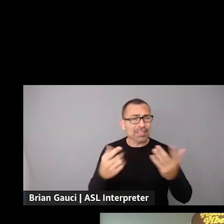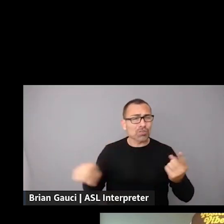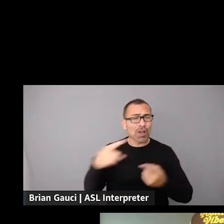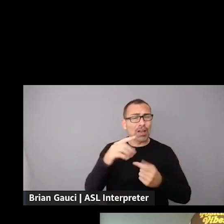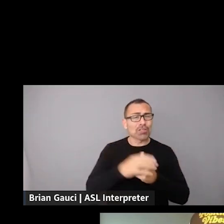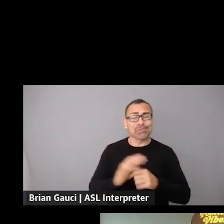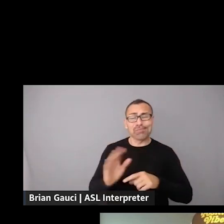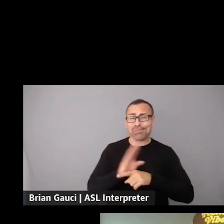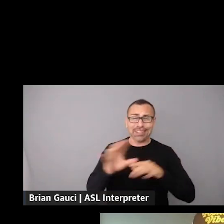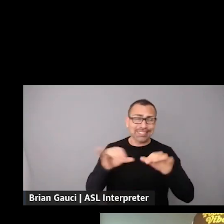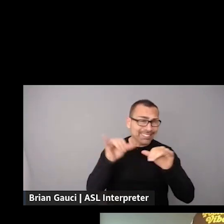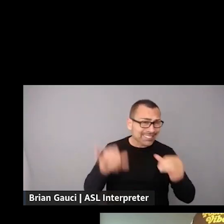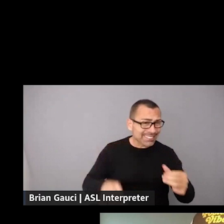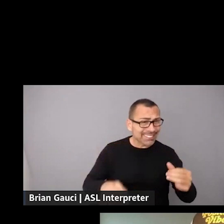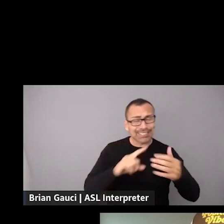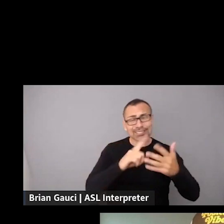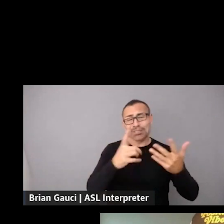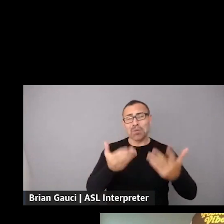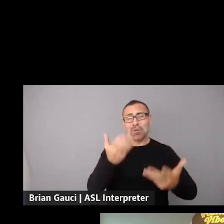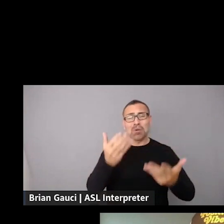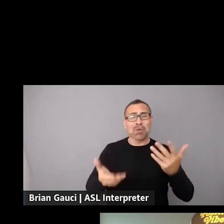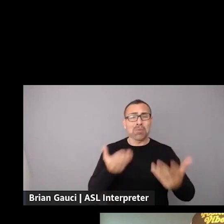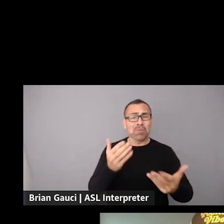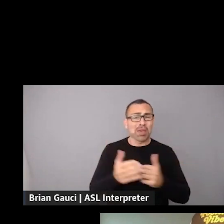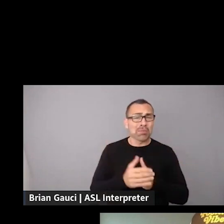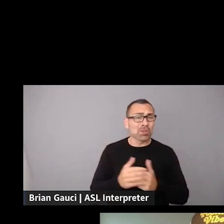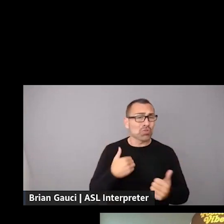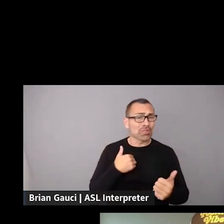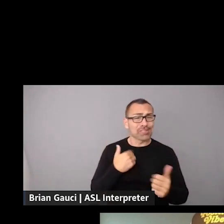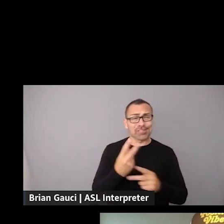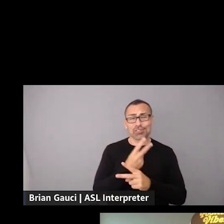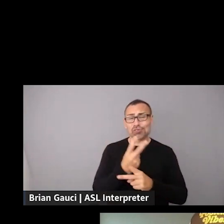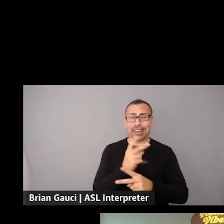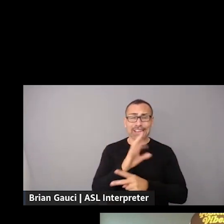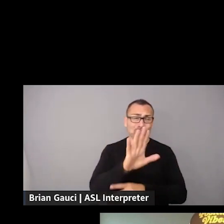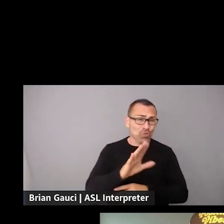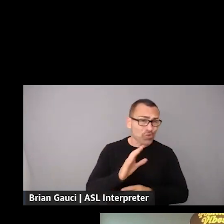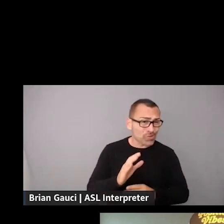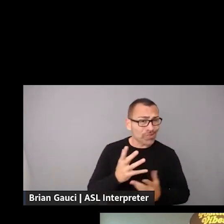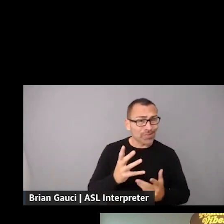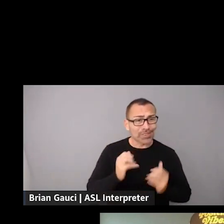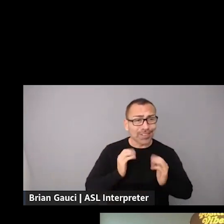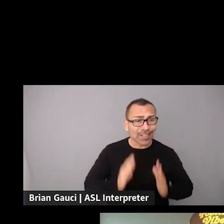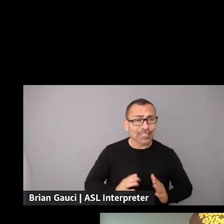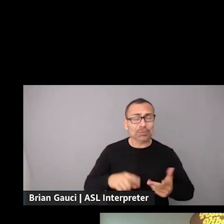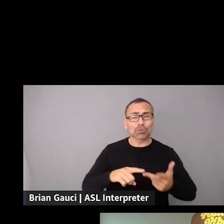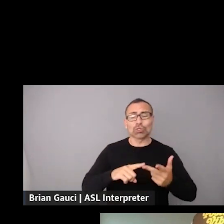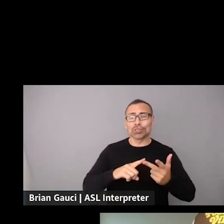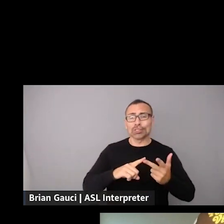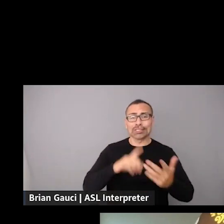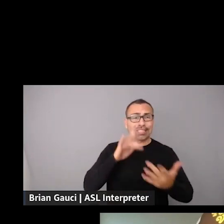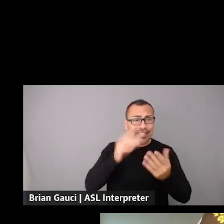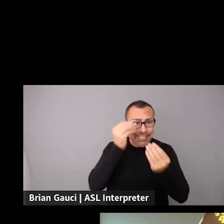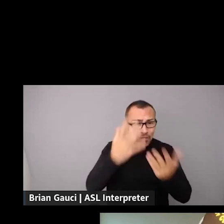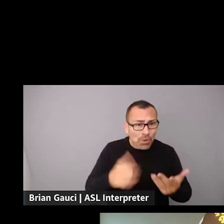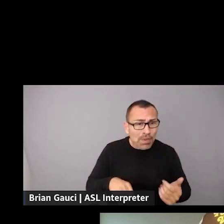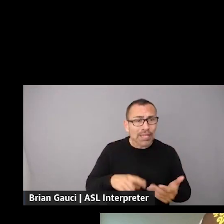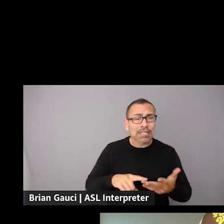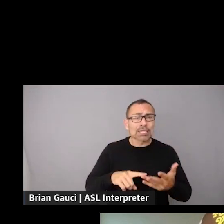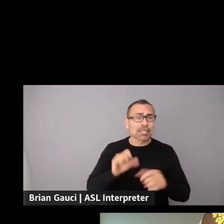business systems, maybe things like tracking your customers' contact information, your